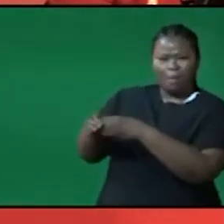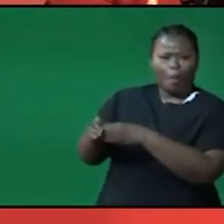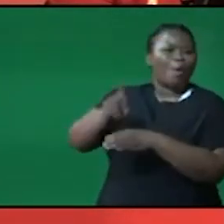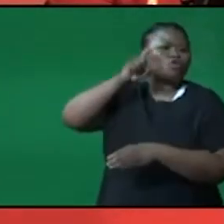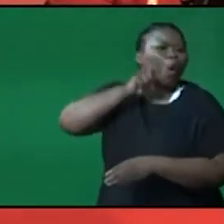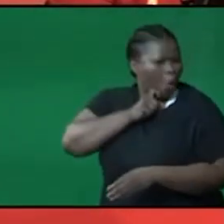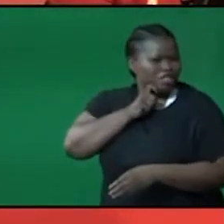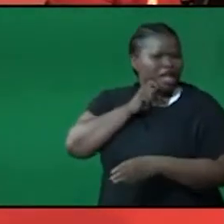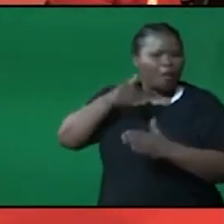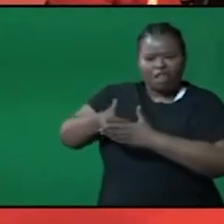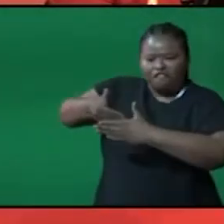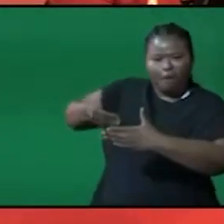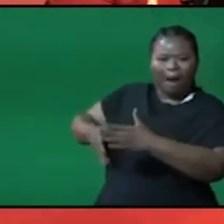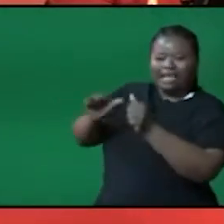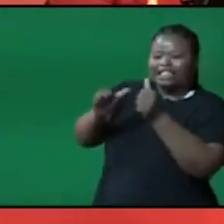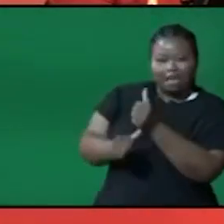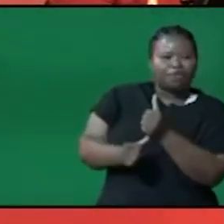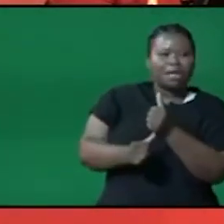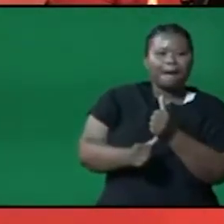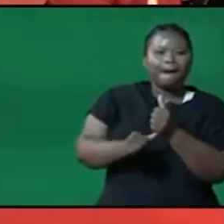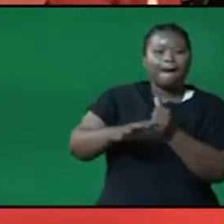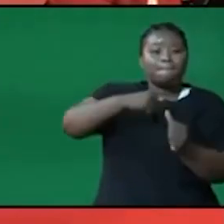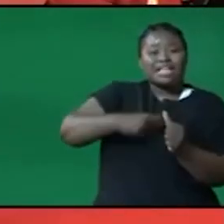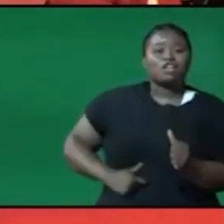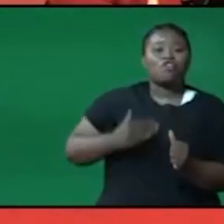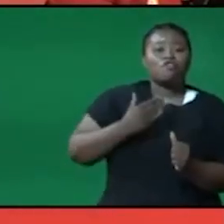than the former deputy president of the EFF.